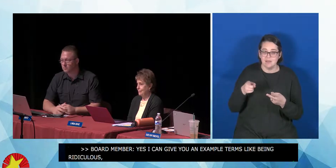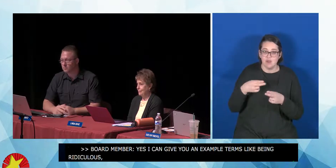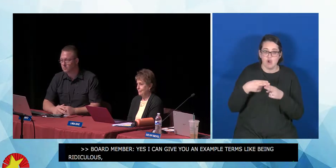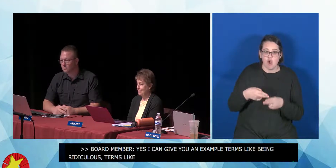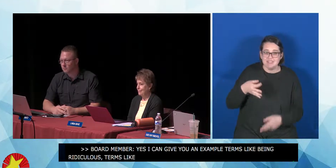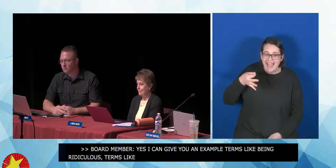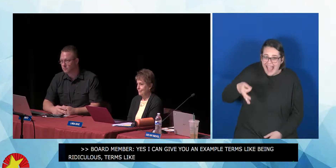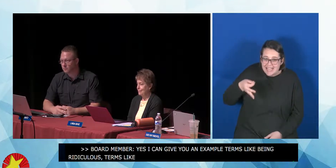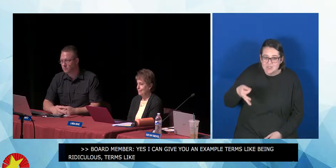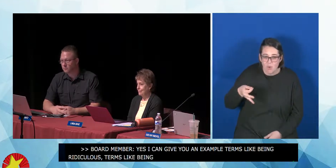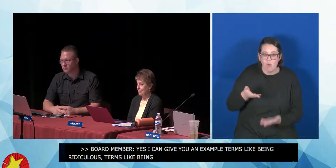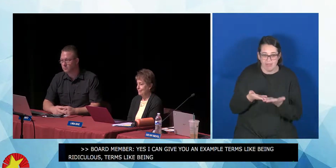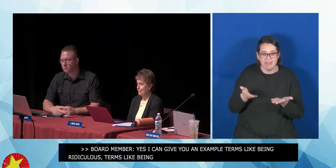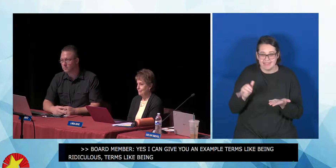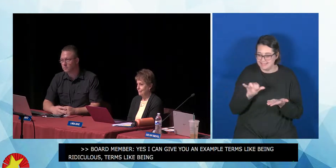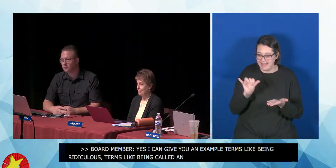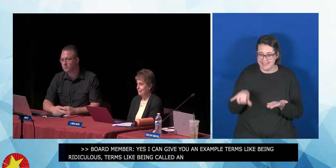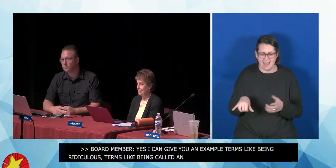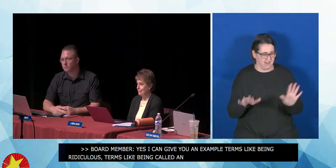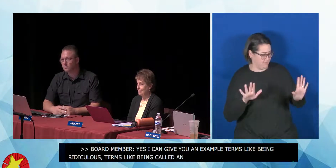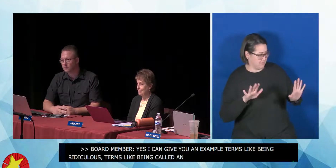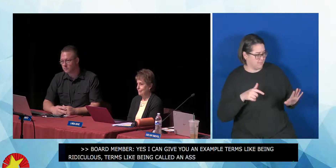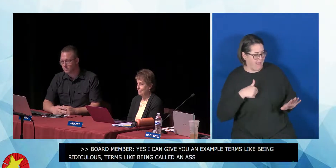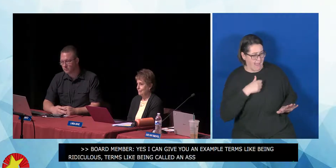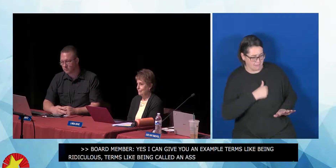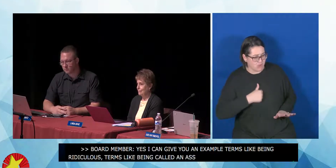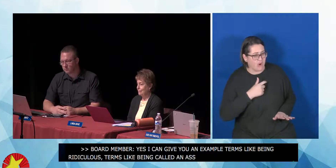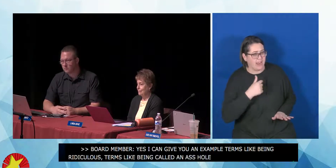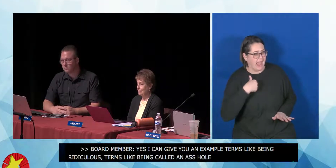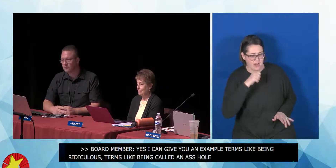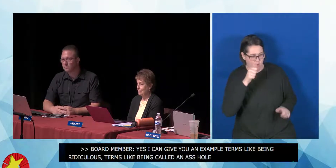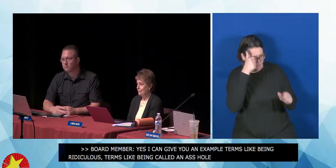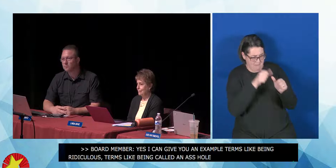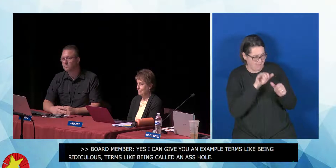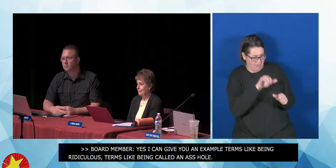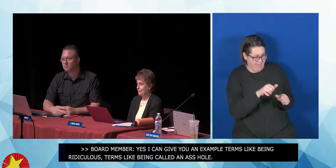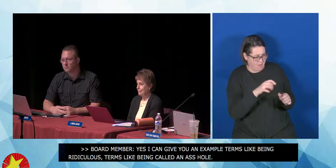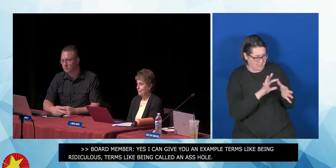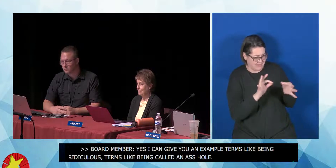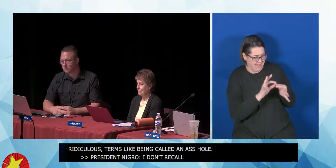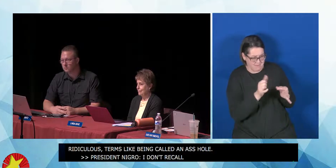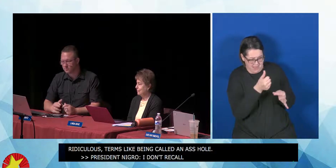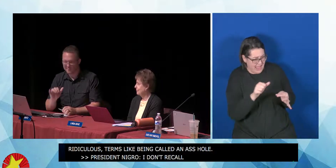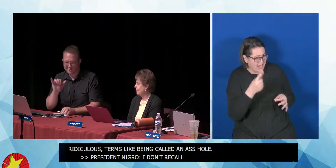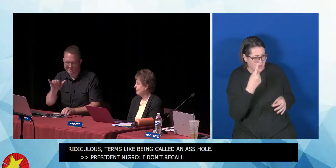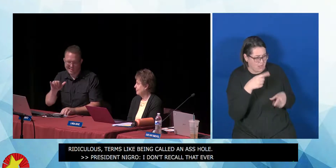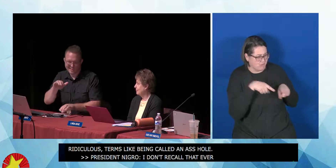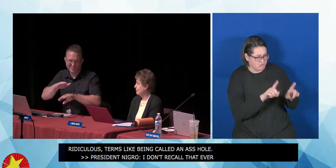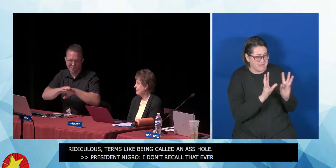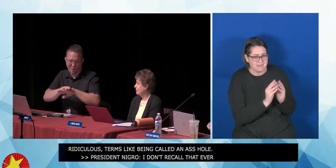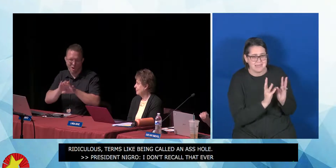things like that. I think that's important. I'm sorry, I don't recall that ever being said by anyone at the meeting.